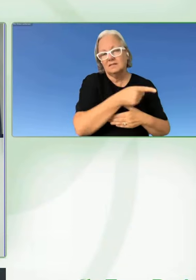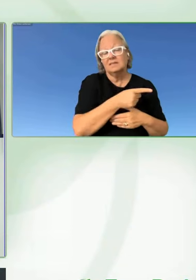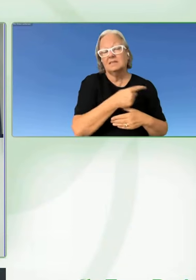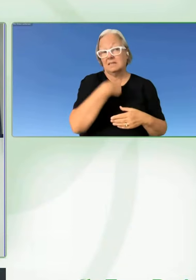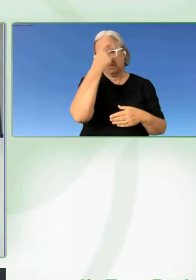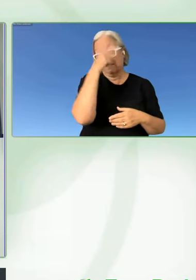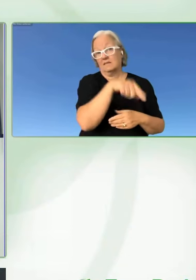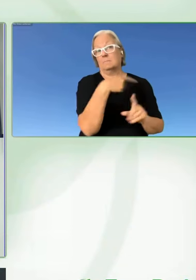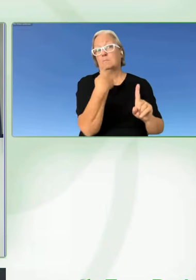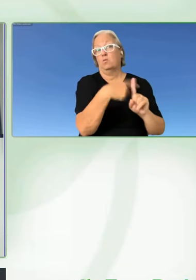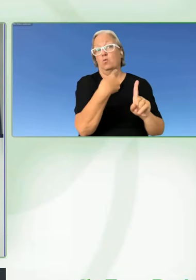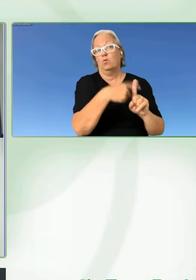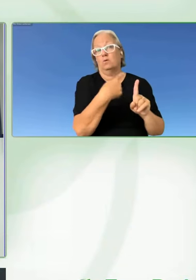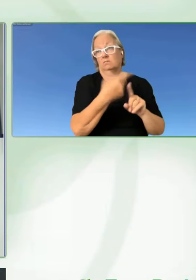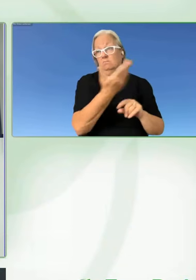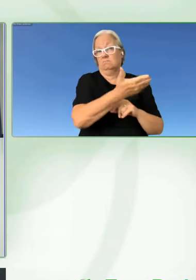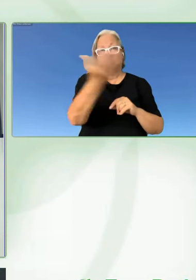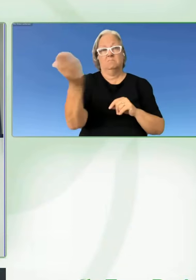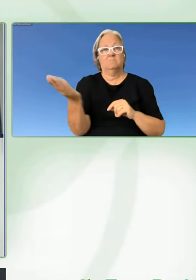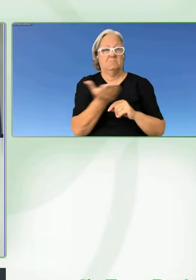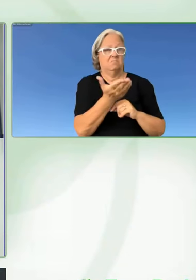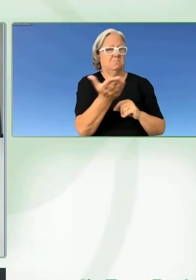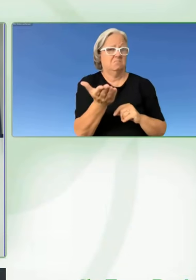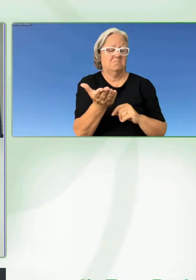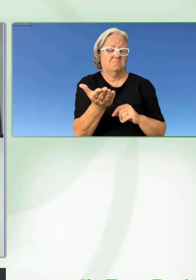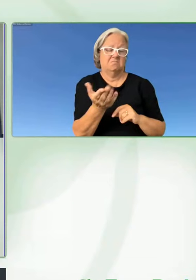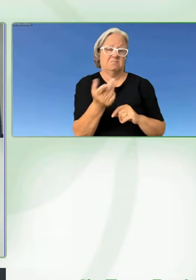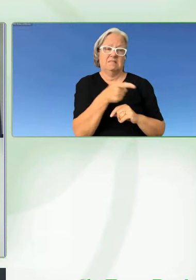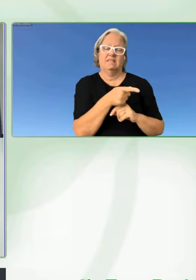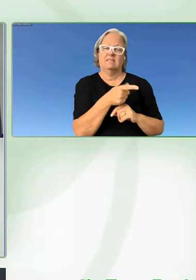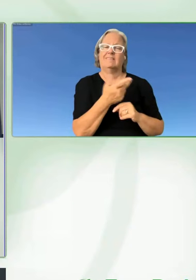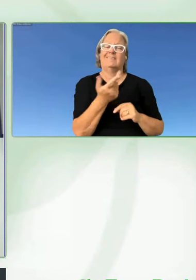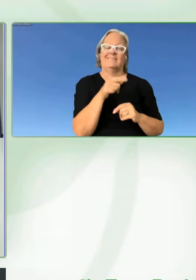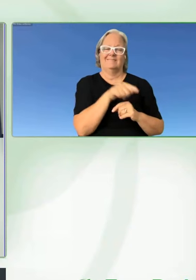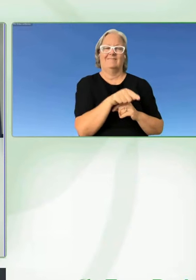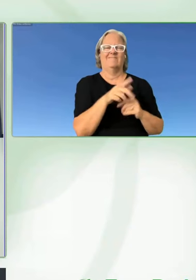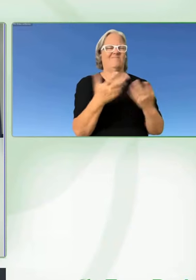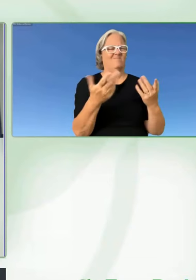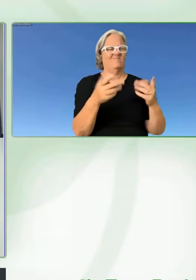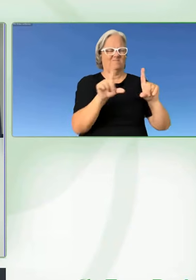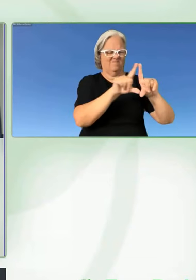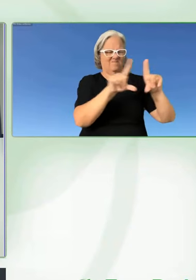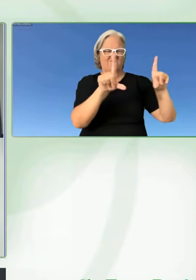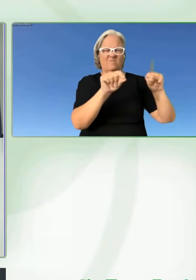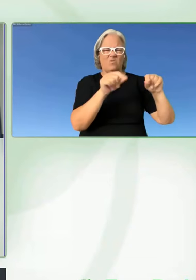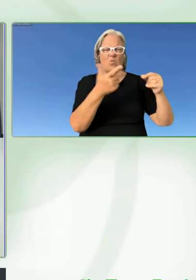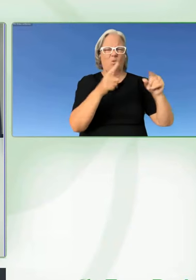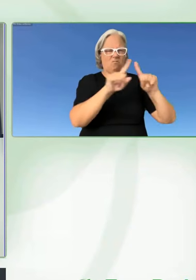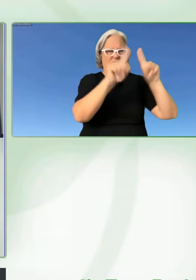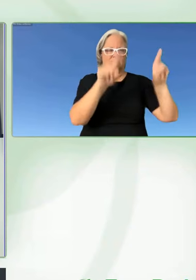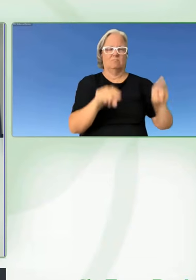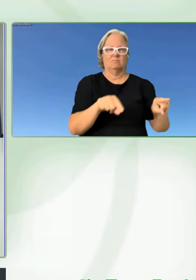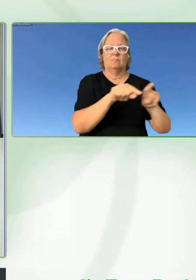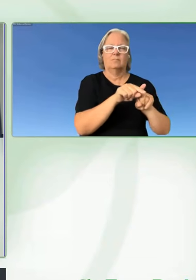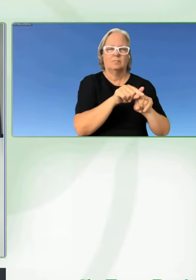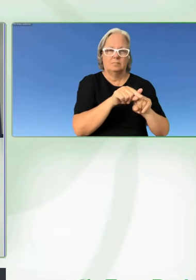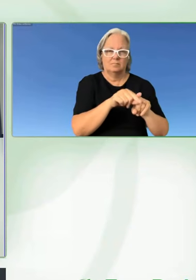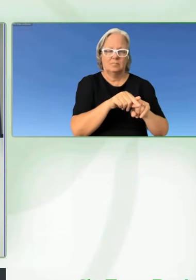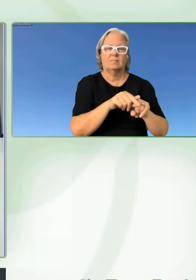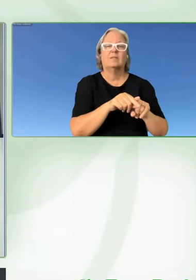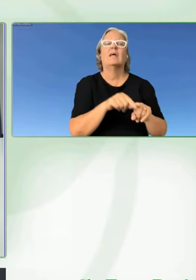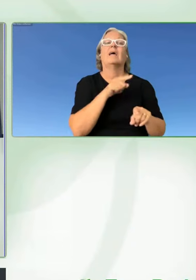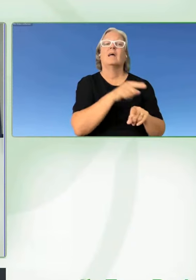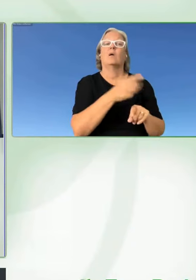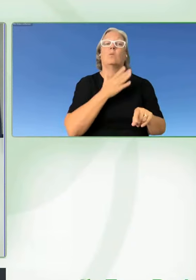community, because with this card, first of all, it is going to be a harmonized European Disability